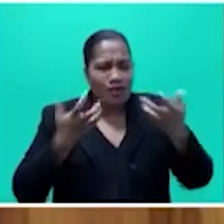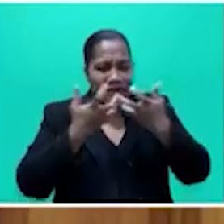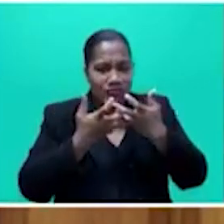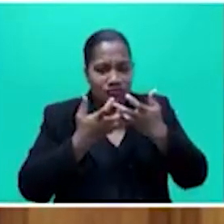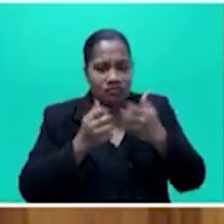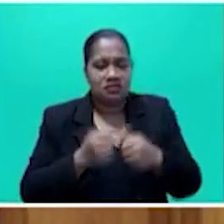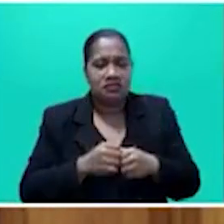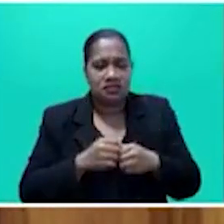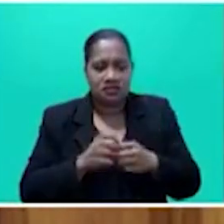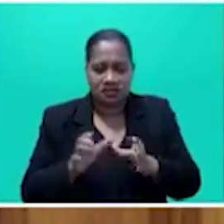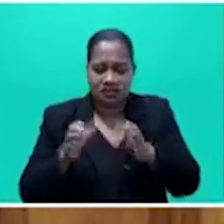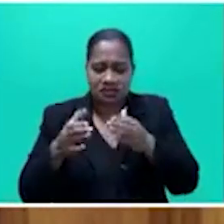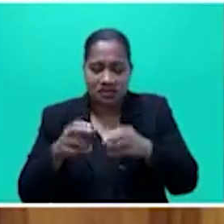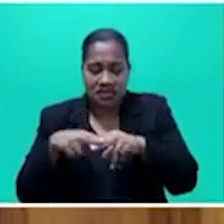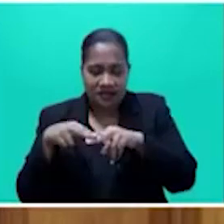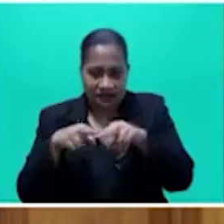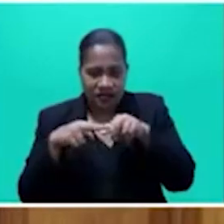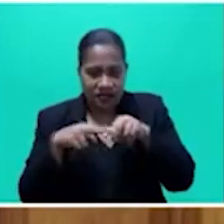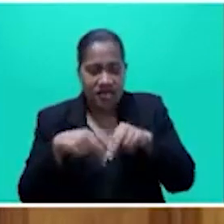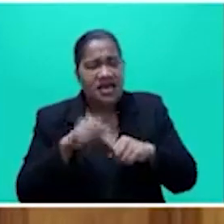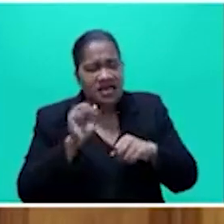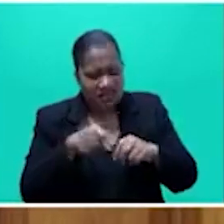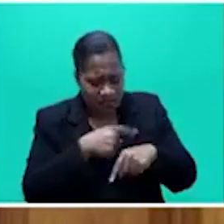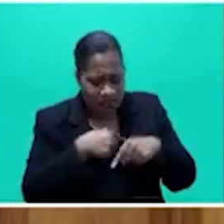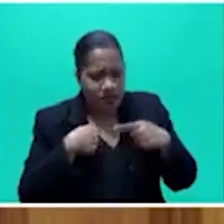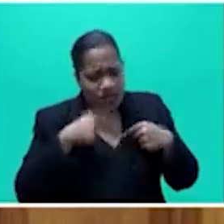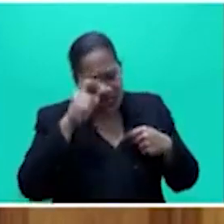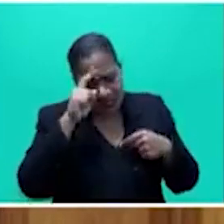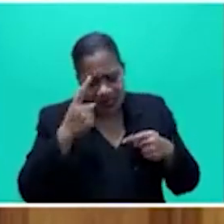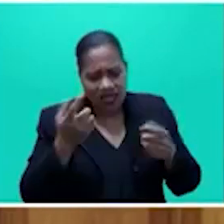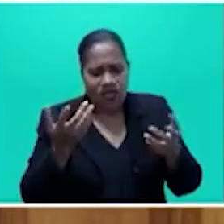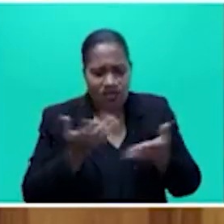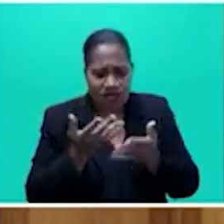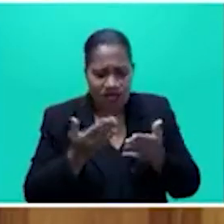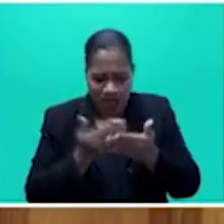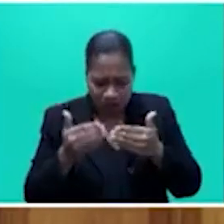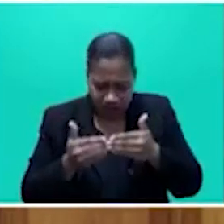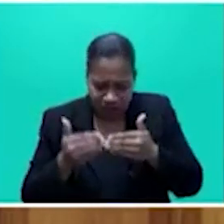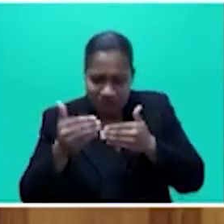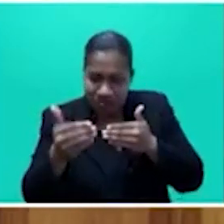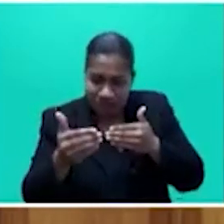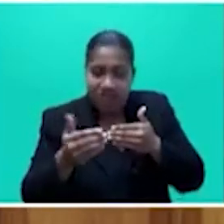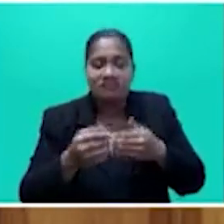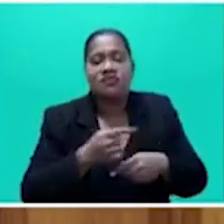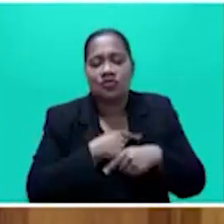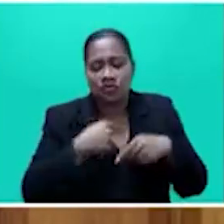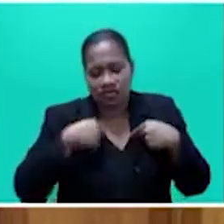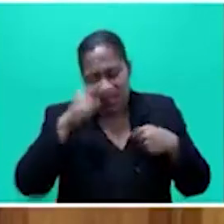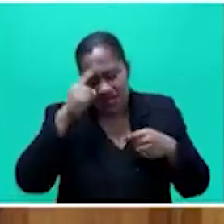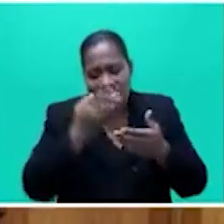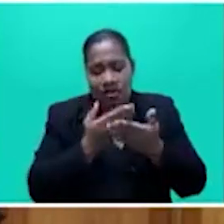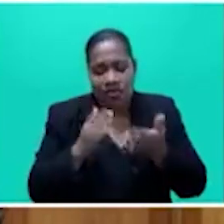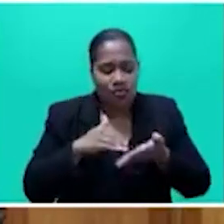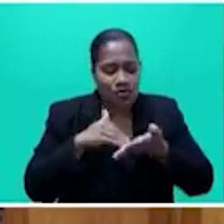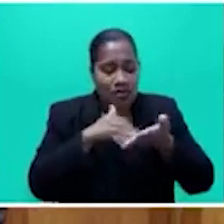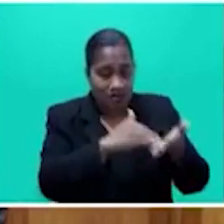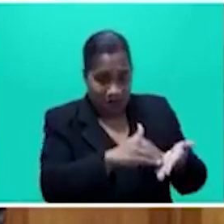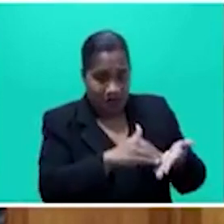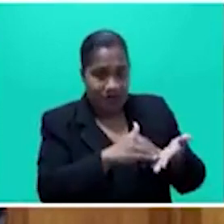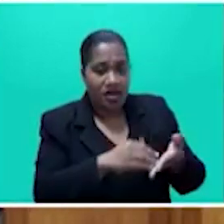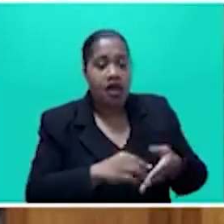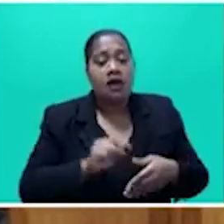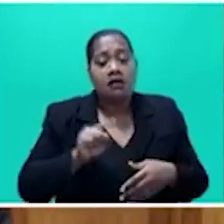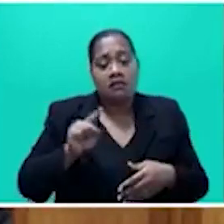yes, we understand where we are going. We understand that this will help with the operators,